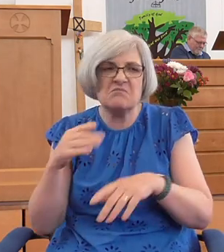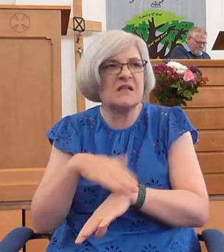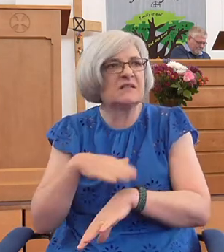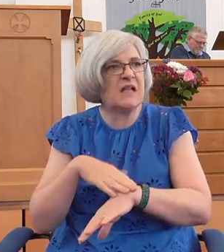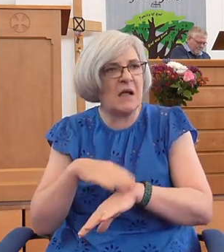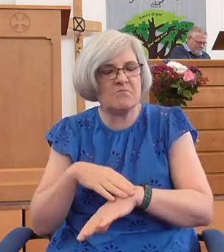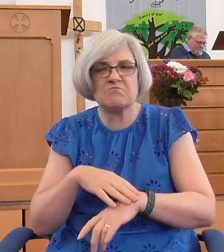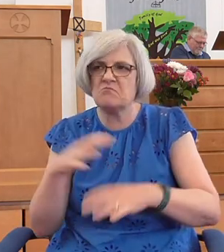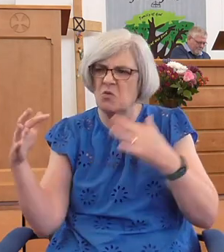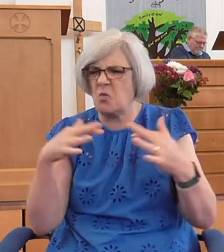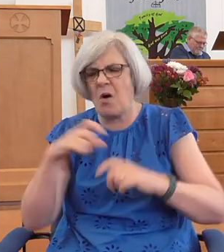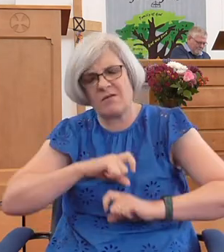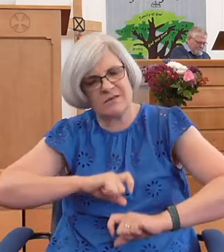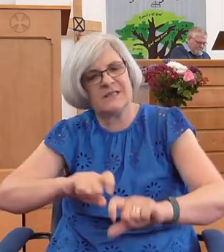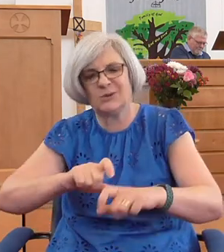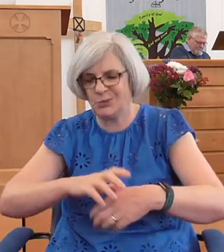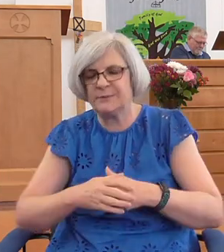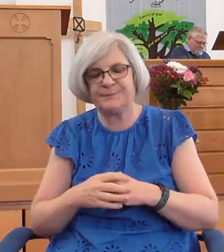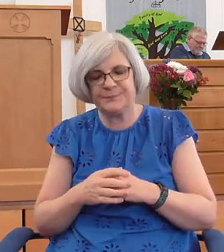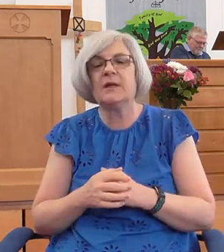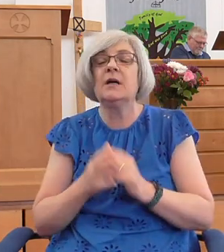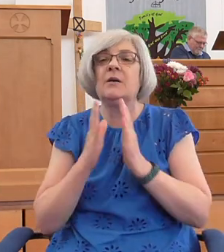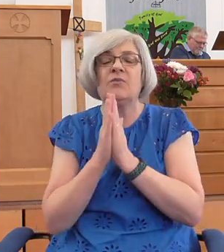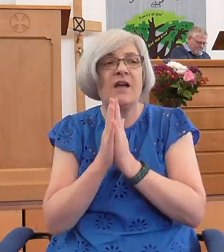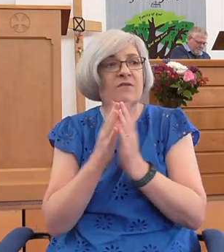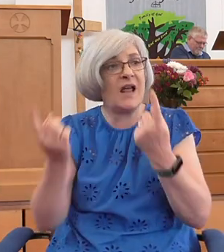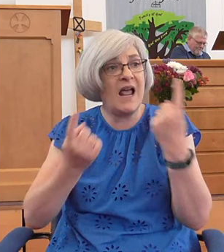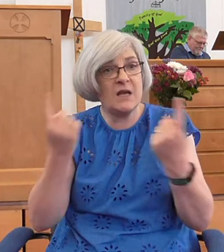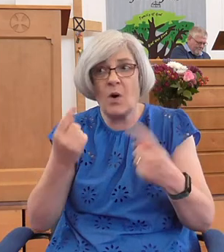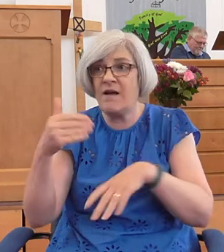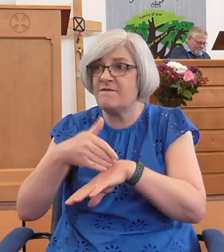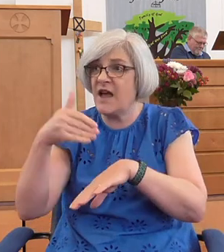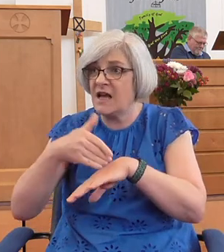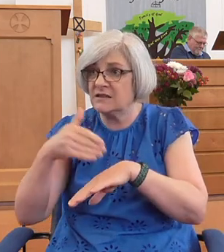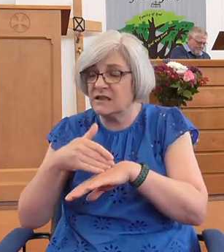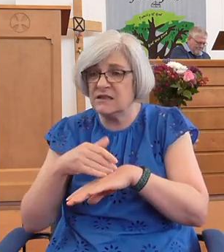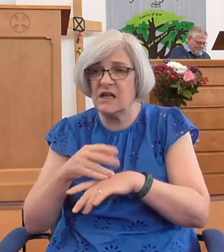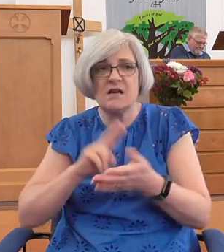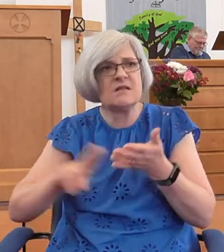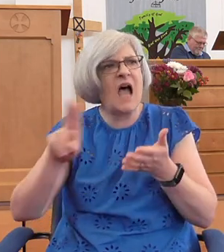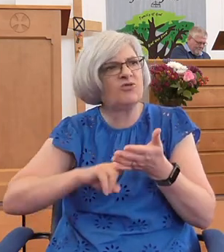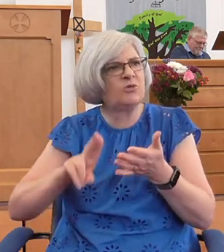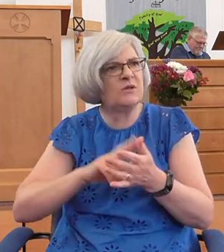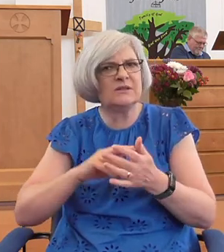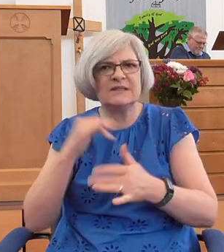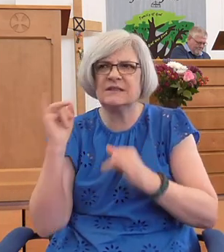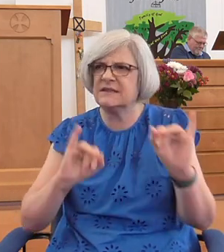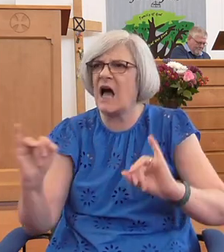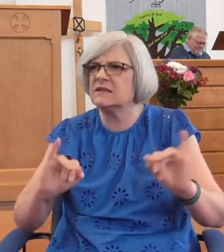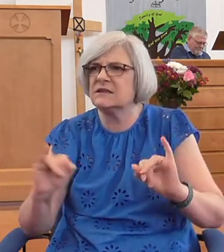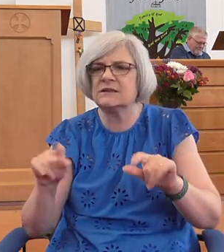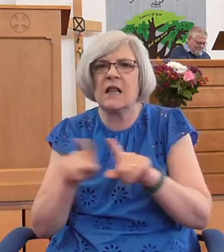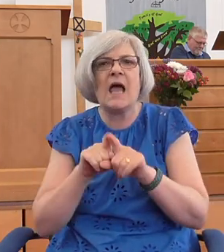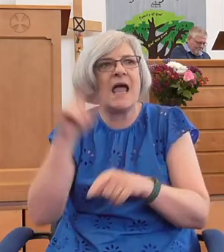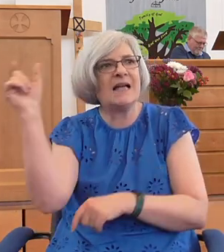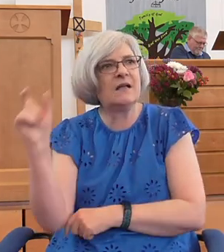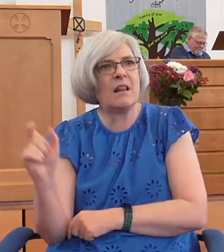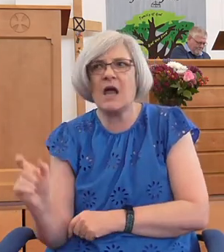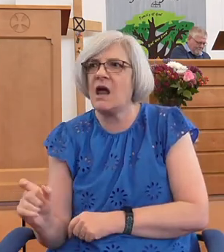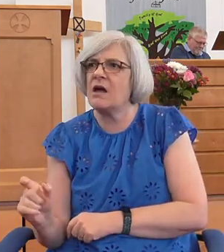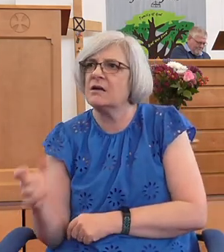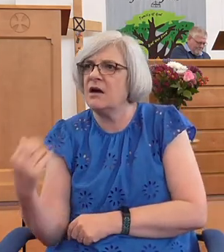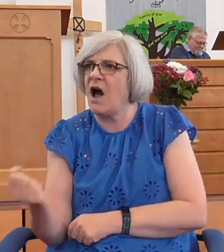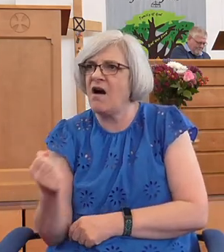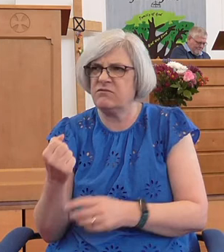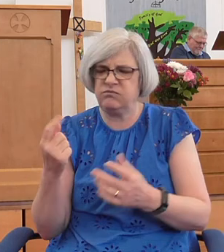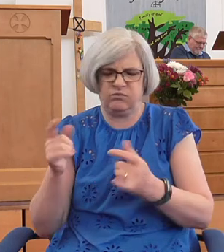war continues. We pray for those who are affected by natural disasters, such as the people in Italy who have experienced severe flooding and have